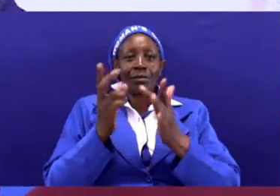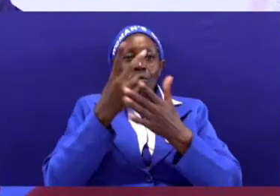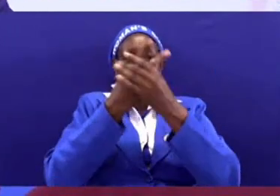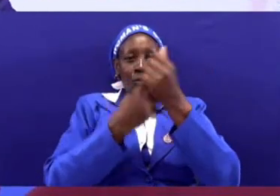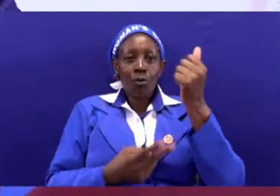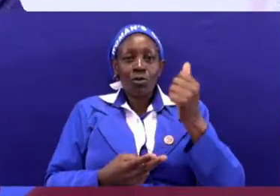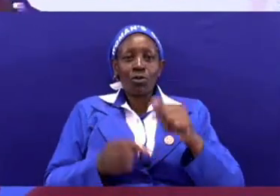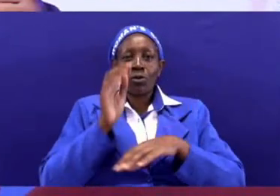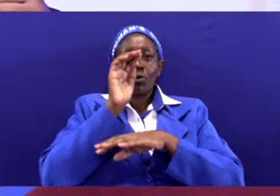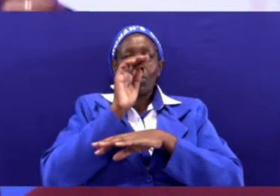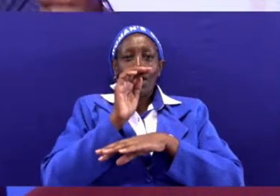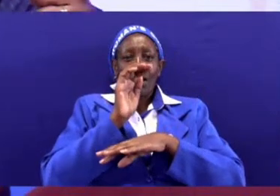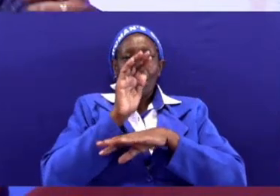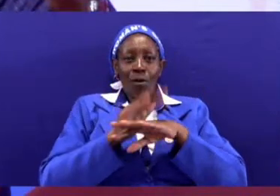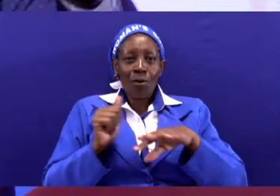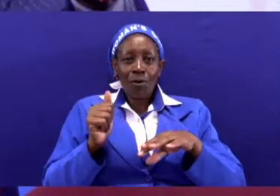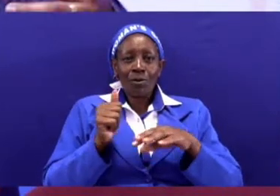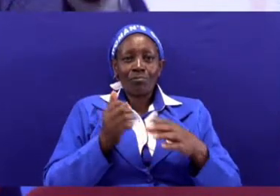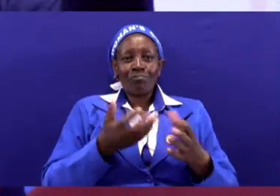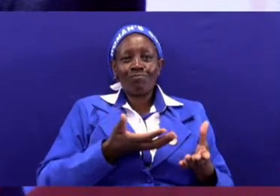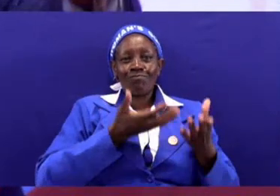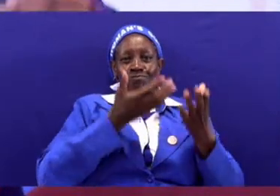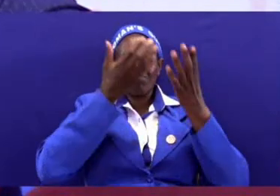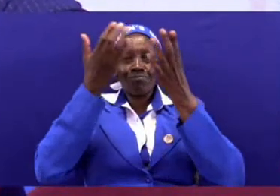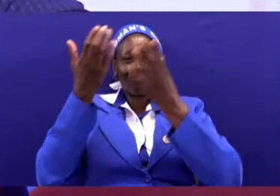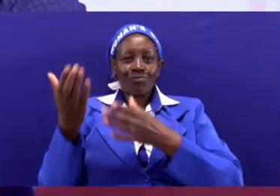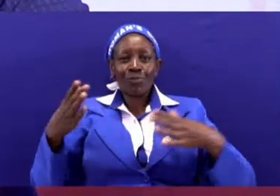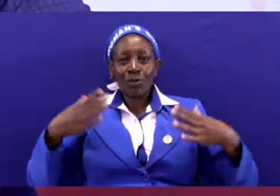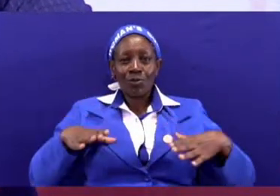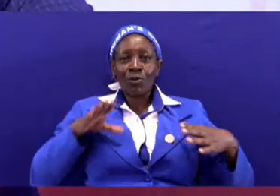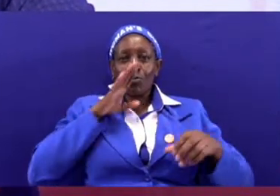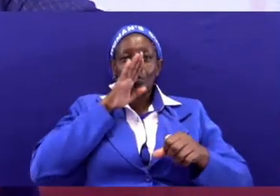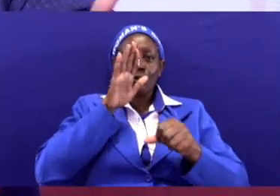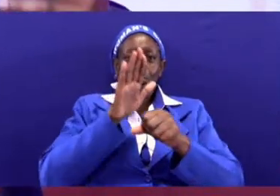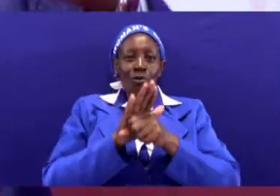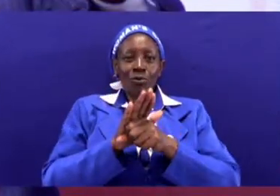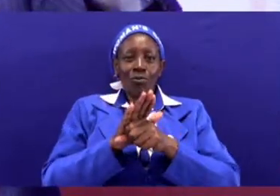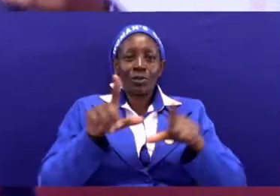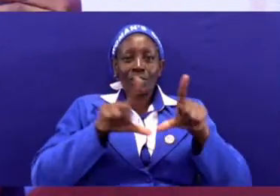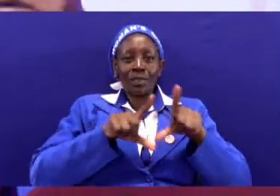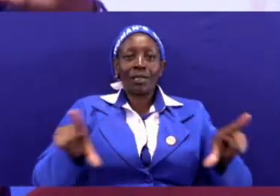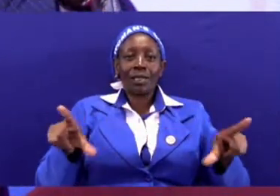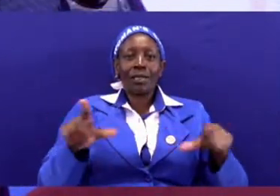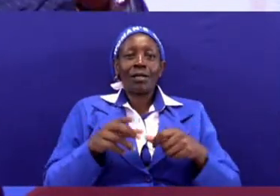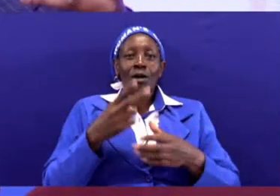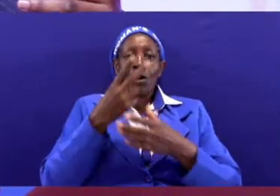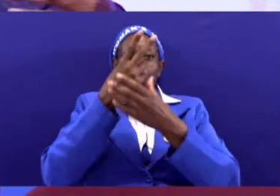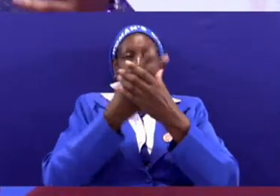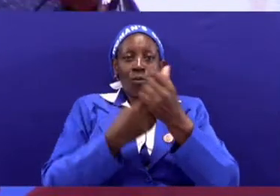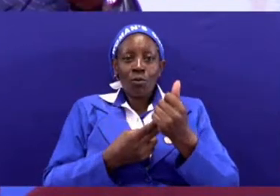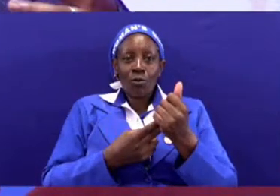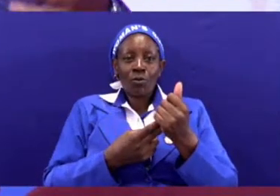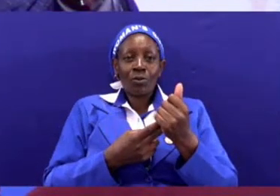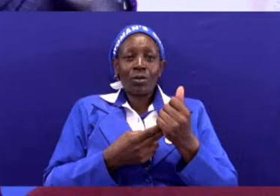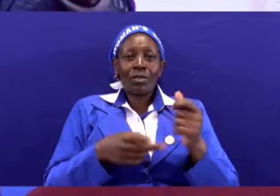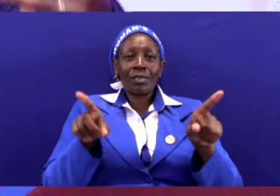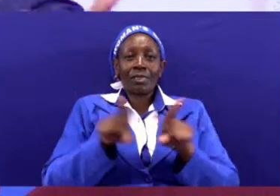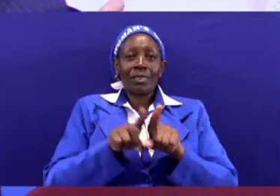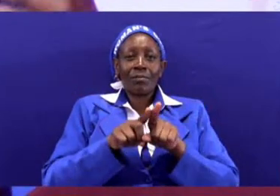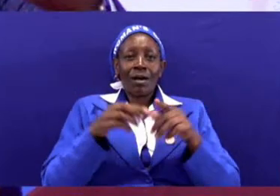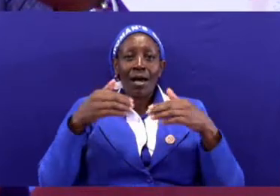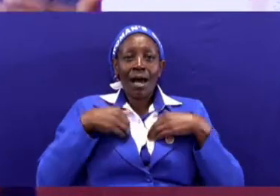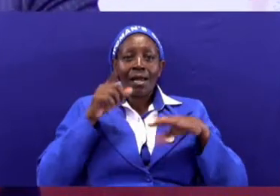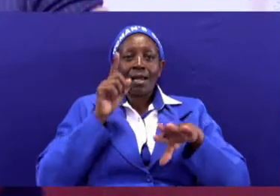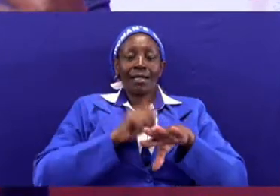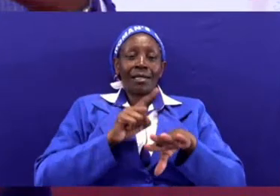to take the people to the promised land. Both undergo a period of preparation